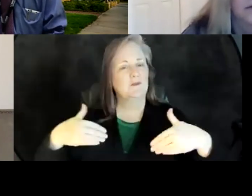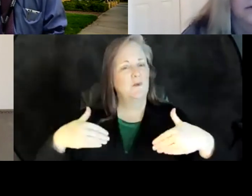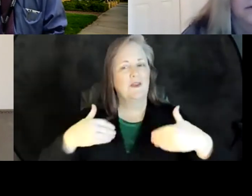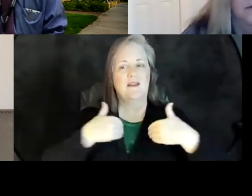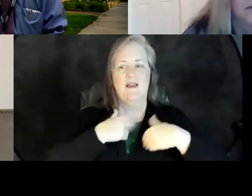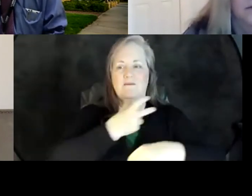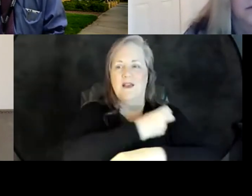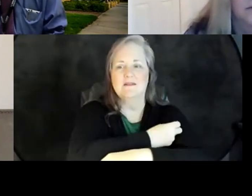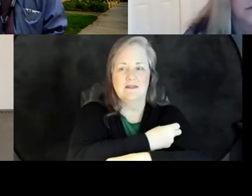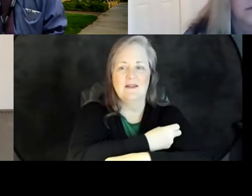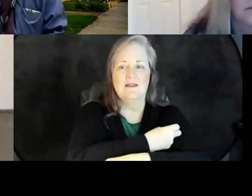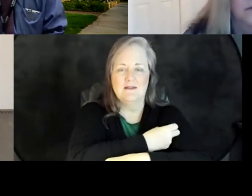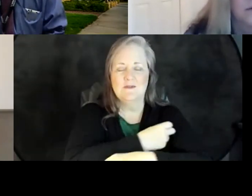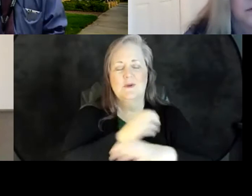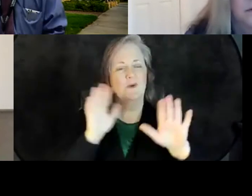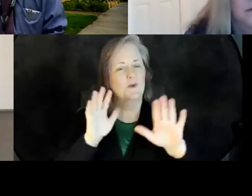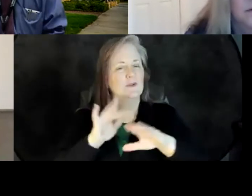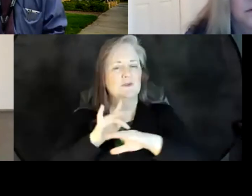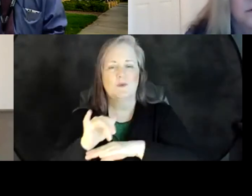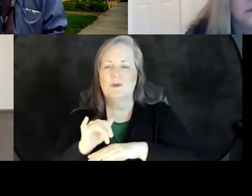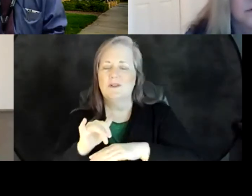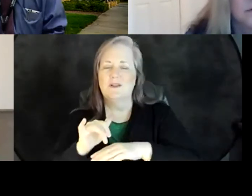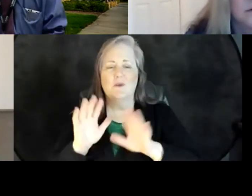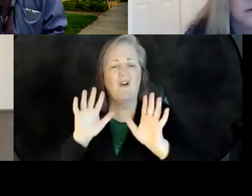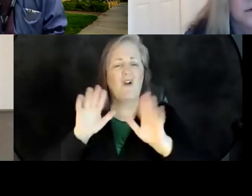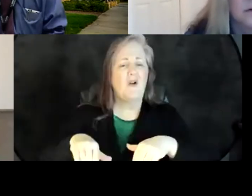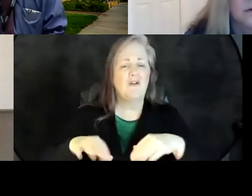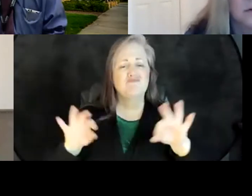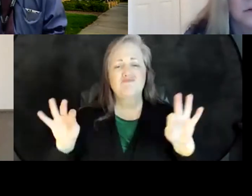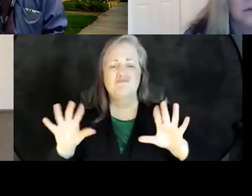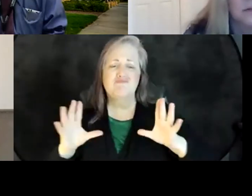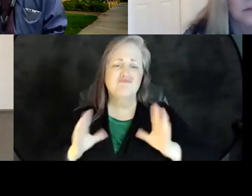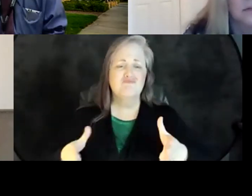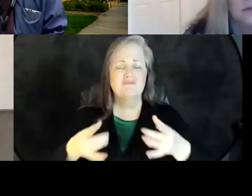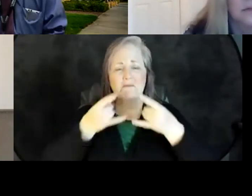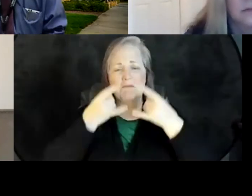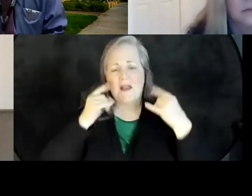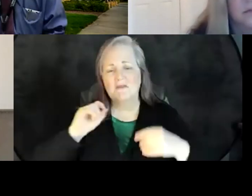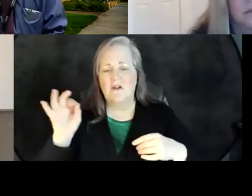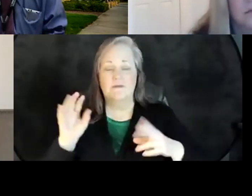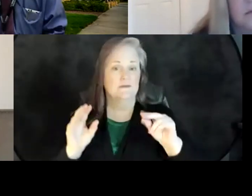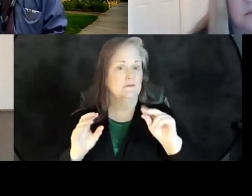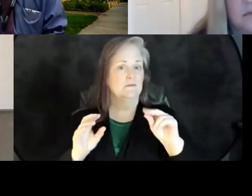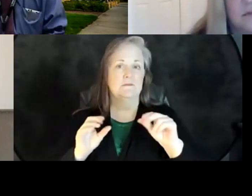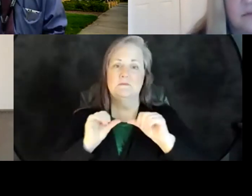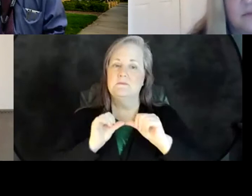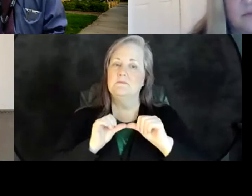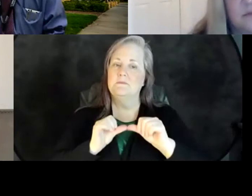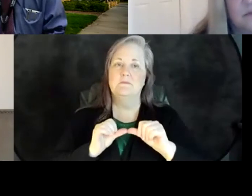vaccinated. So it's too early for us to let our guard down. And so we need to continue, especially when we're in